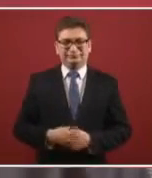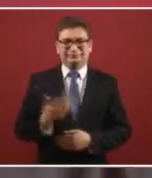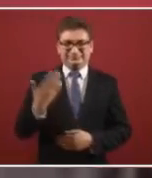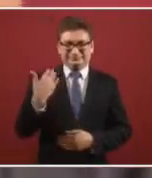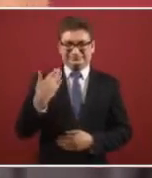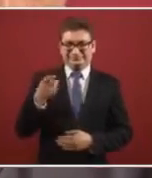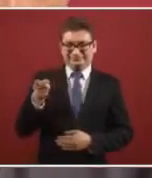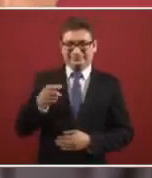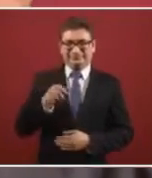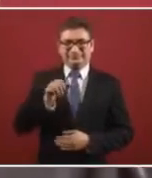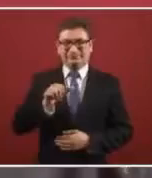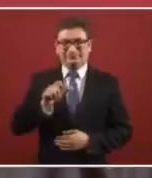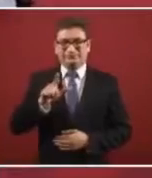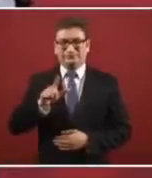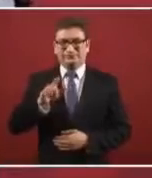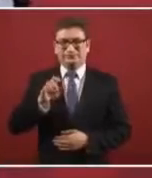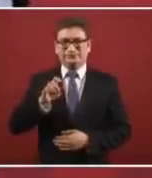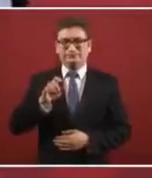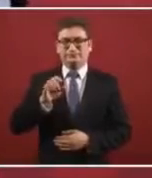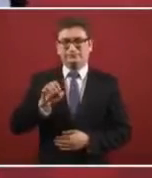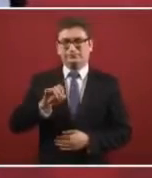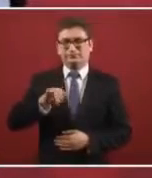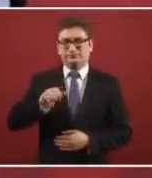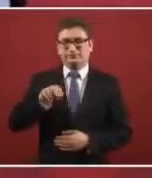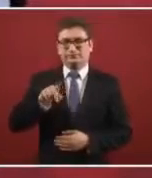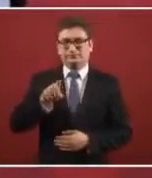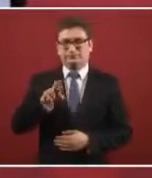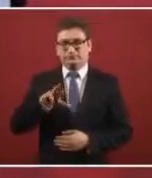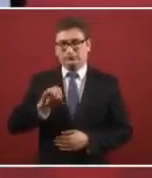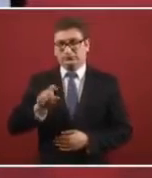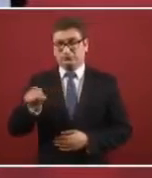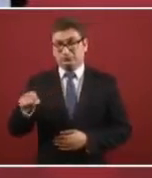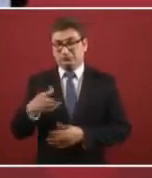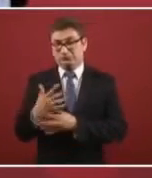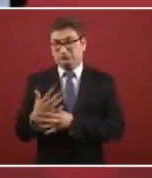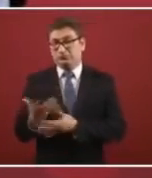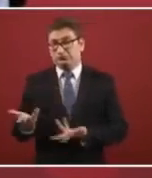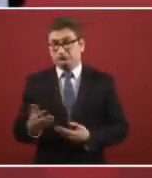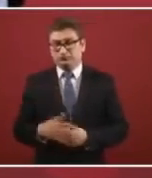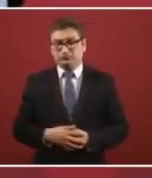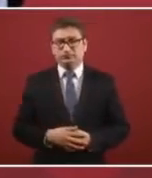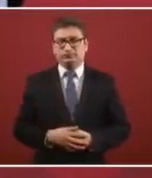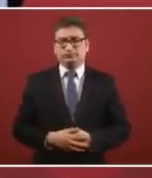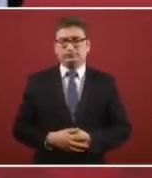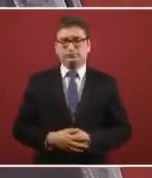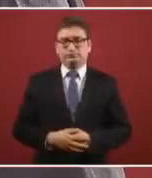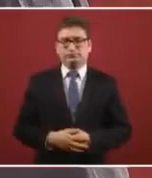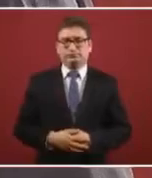Like Alejandro mentioned, Encina, it is more than